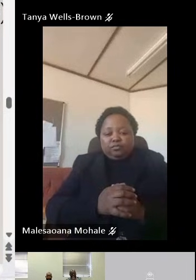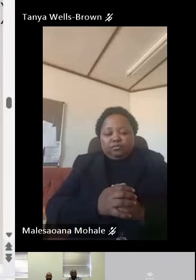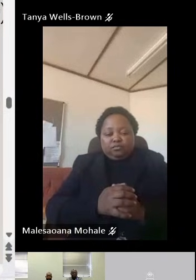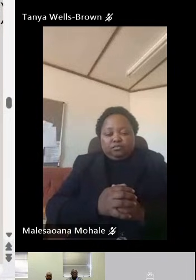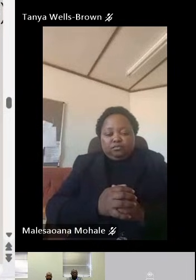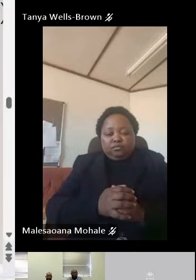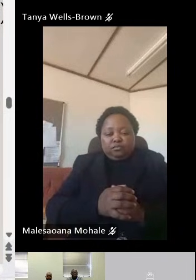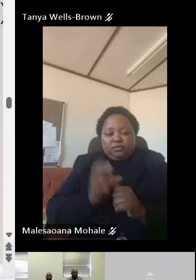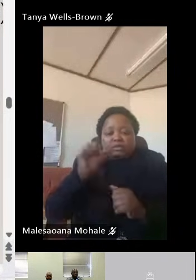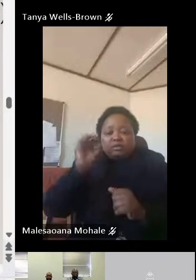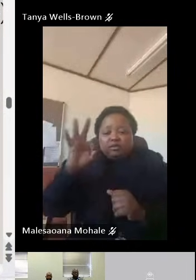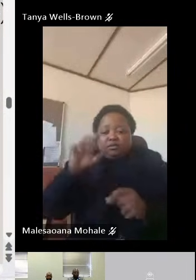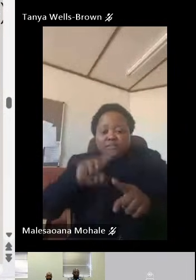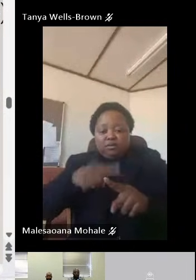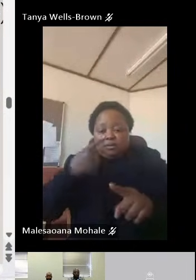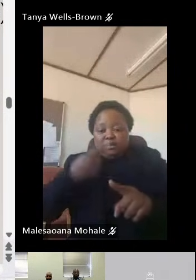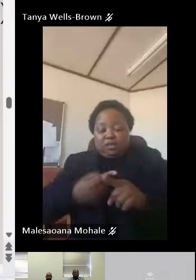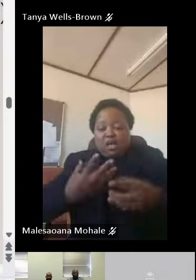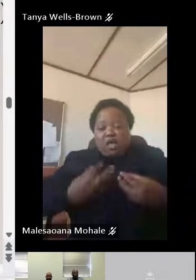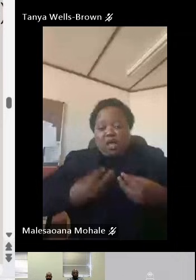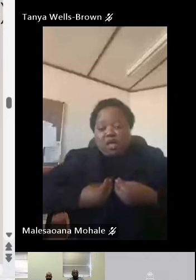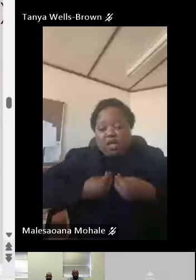this young woman